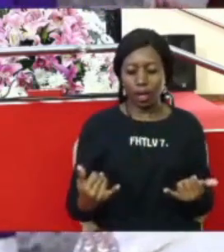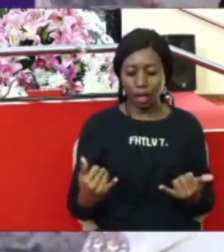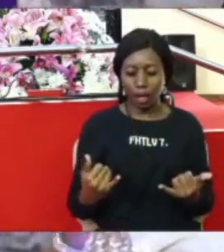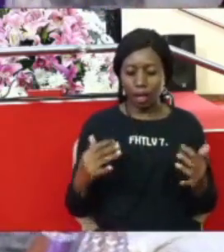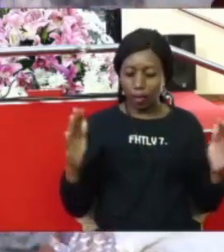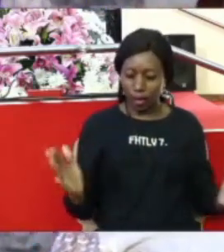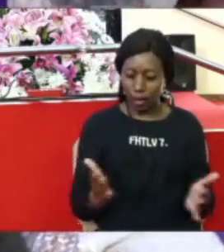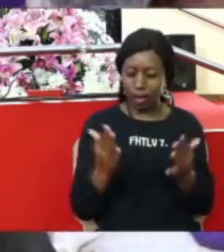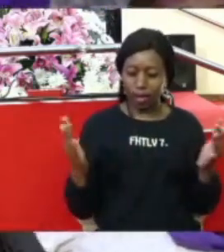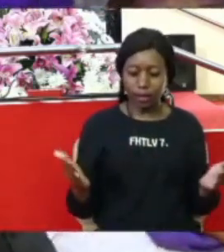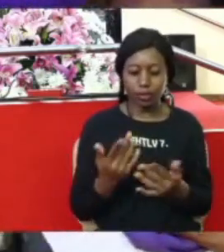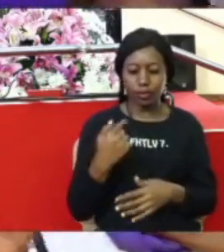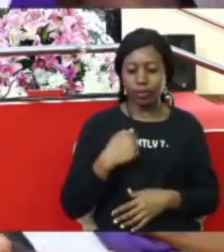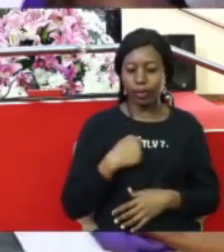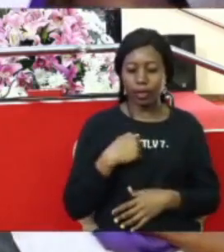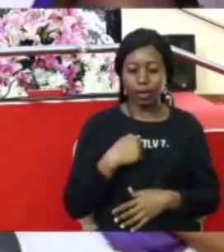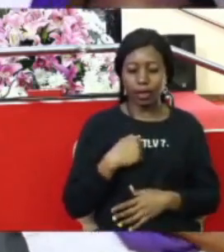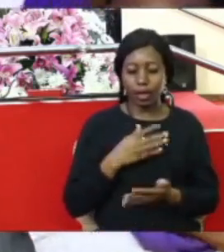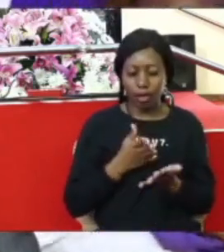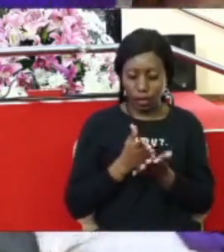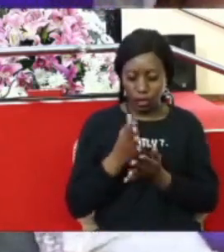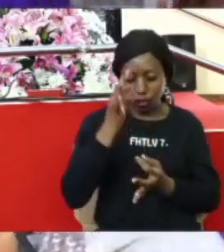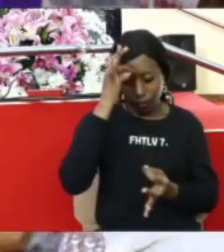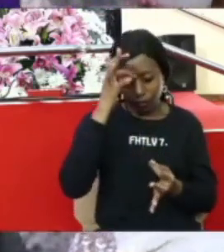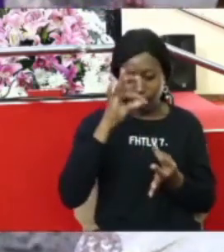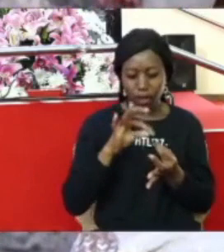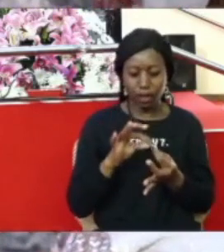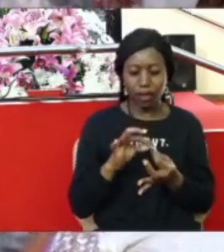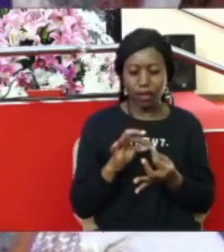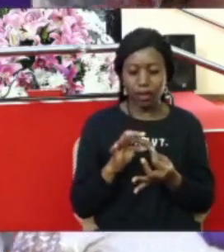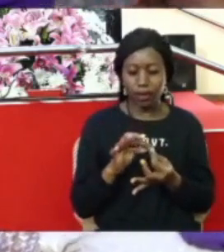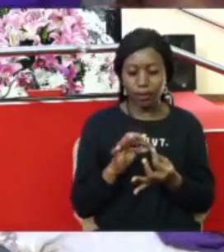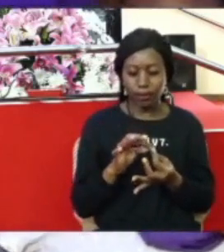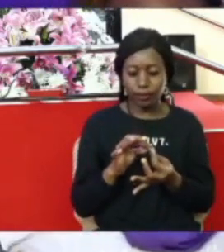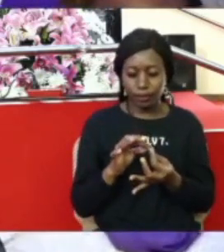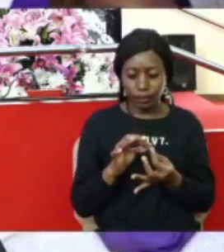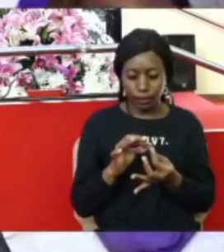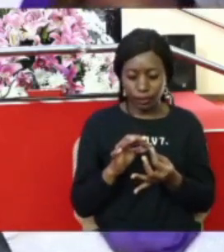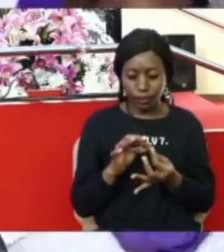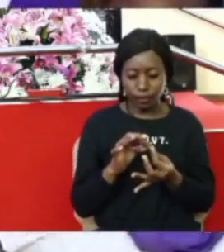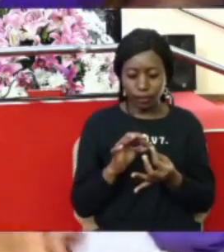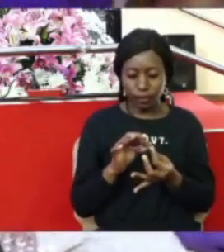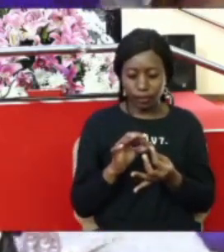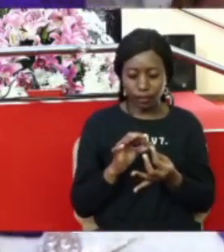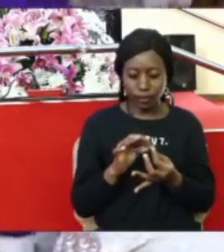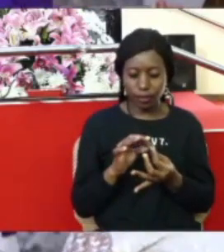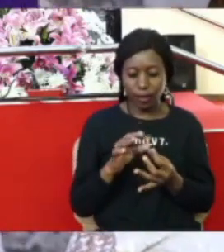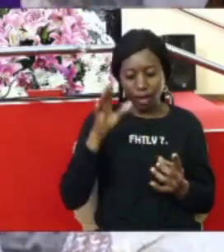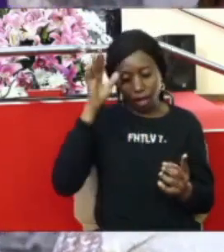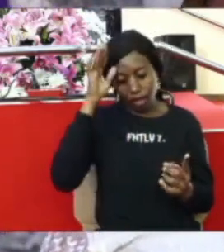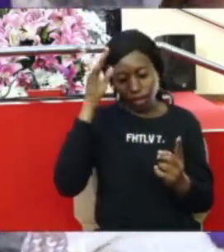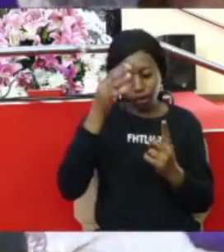Inspire me to go by faith after bold vision and achieve